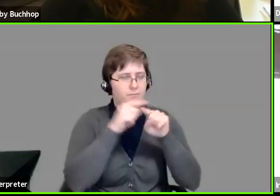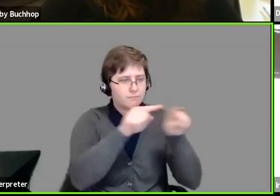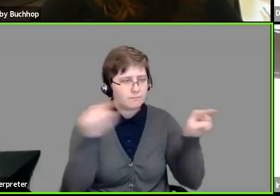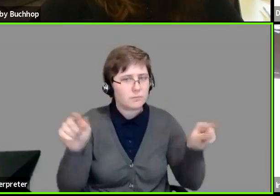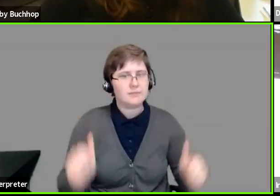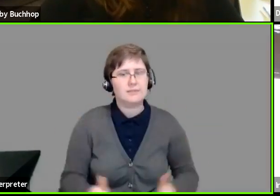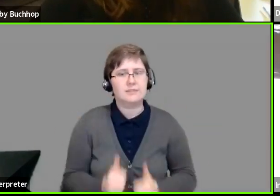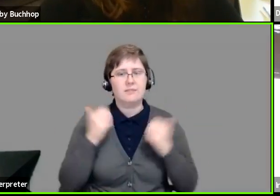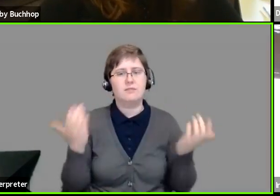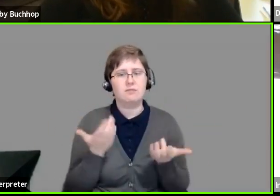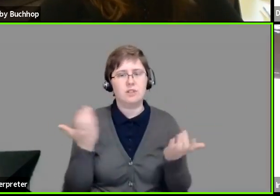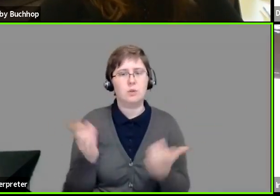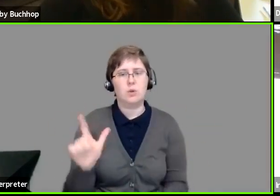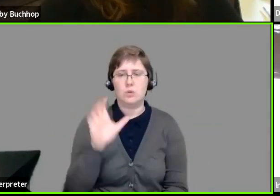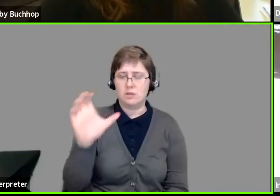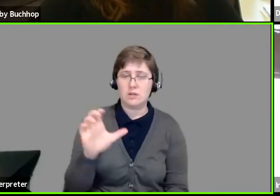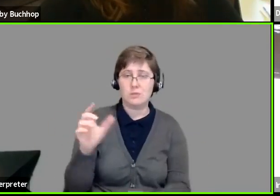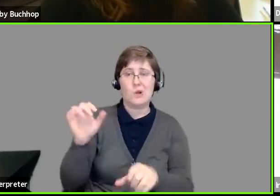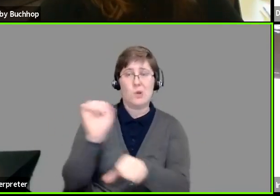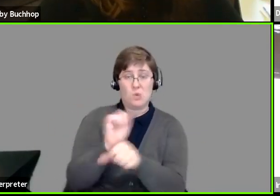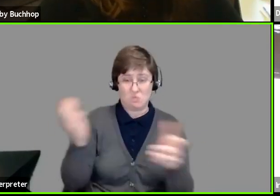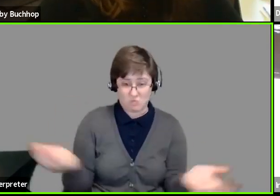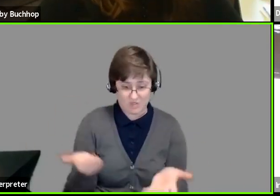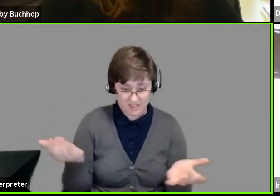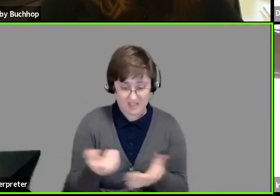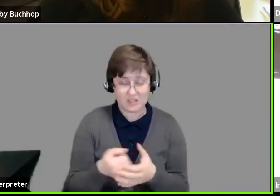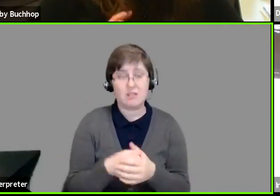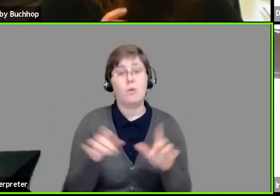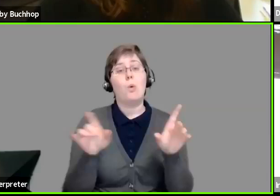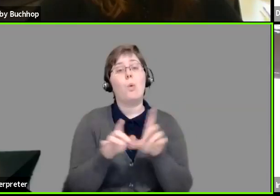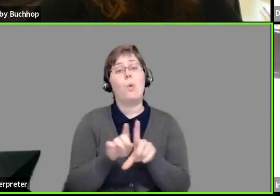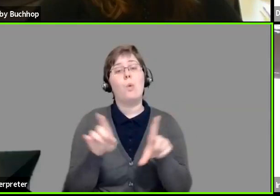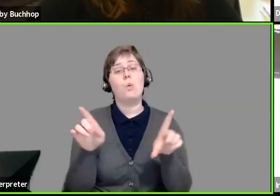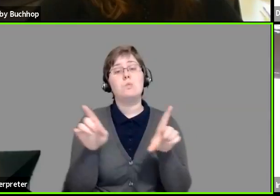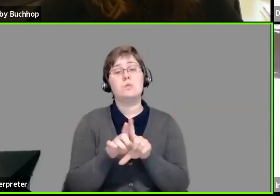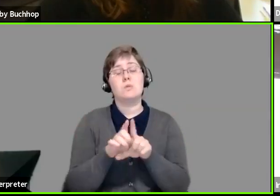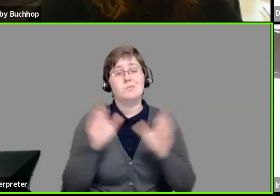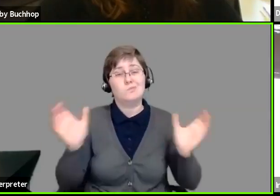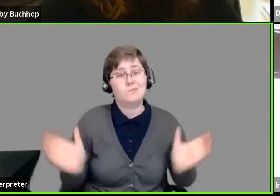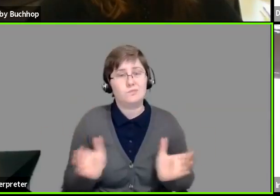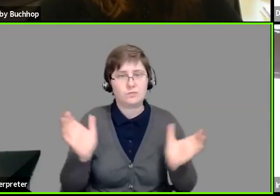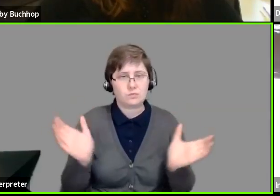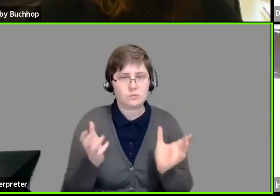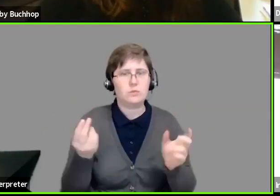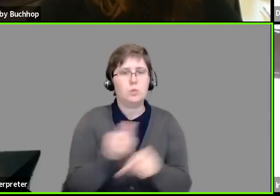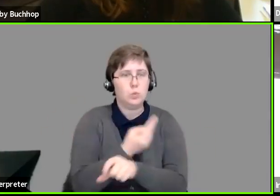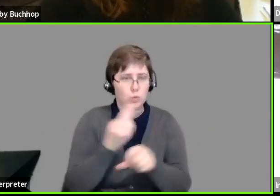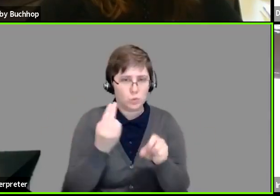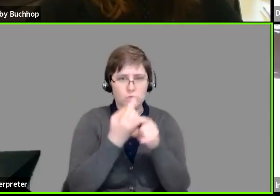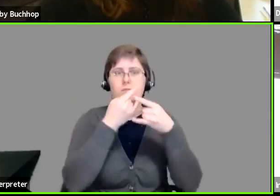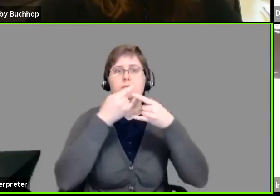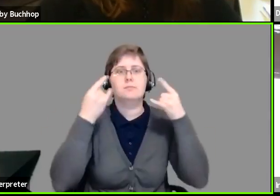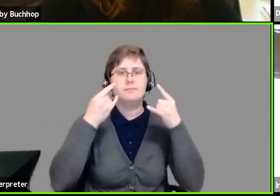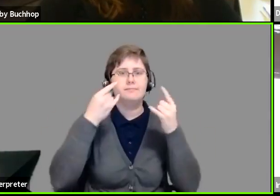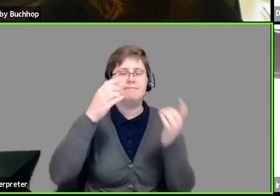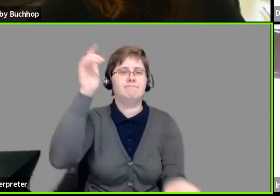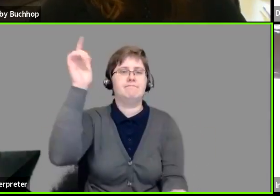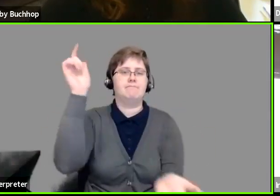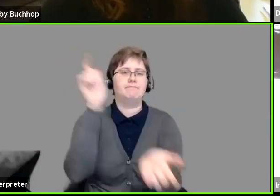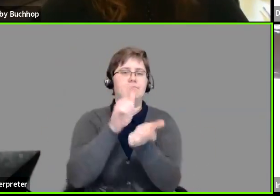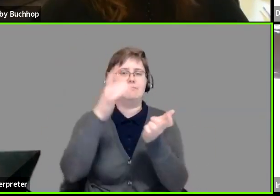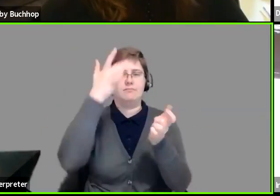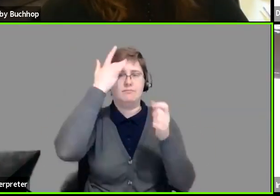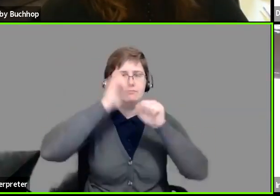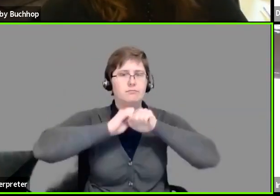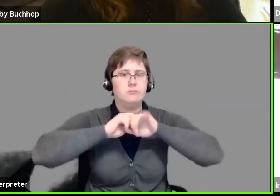in Lucas County, those that work in Lucas County, and to encourage them to wear masks and to minimize further community